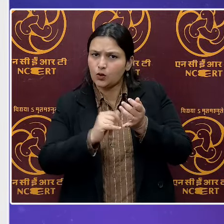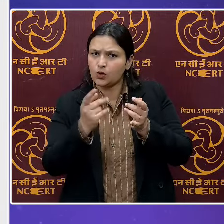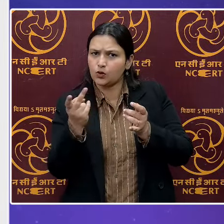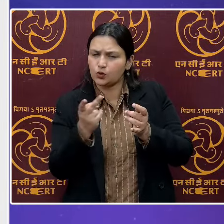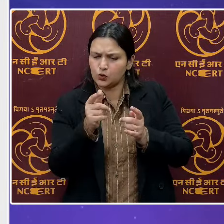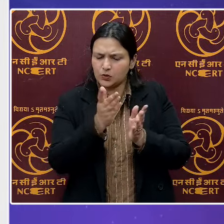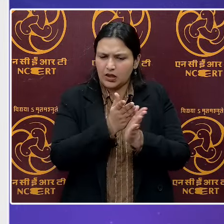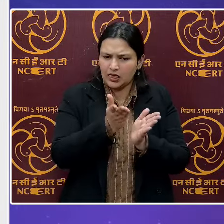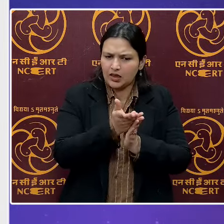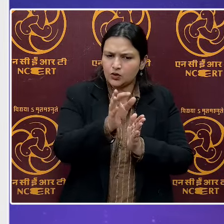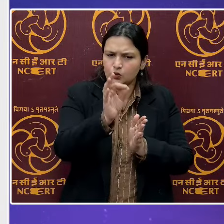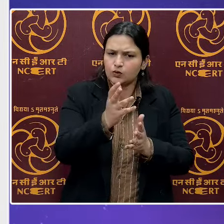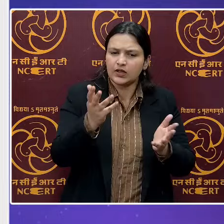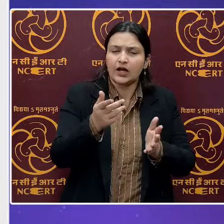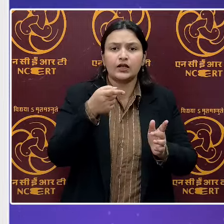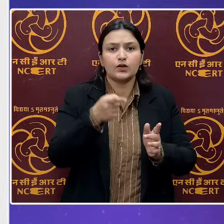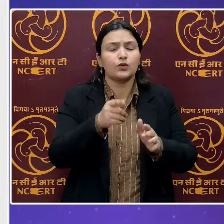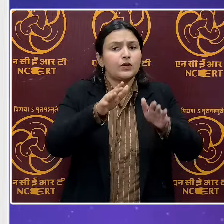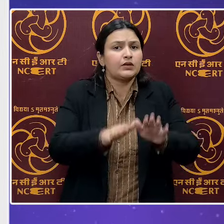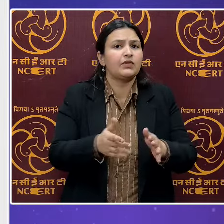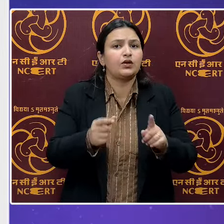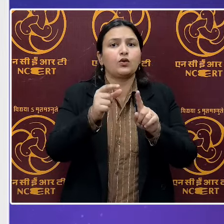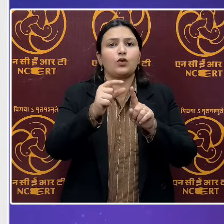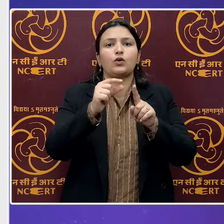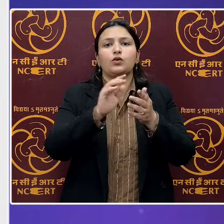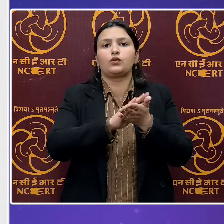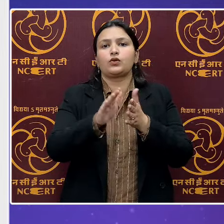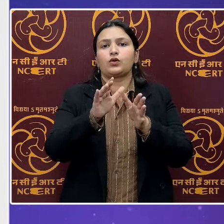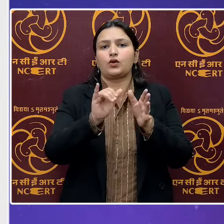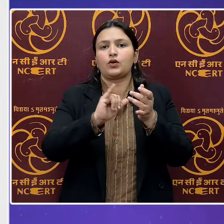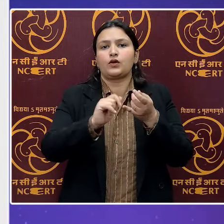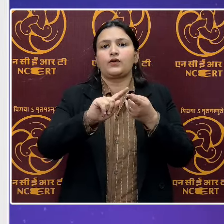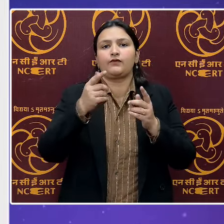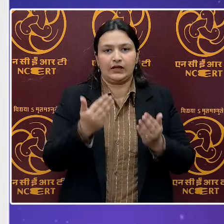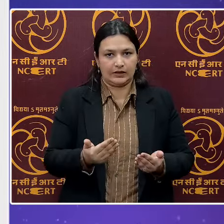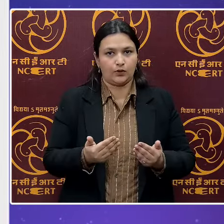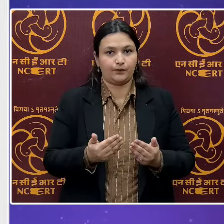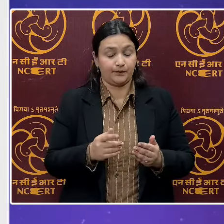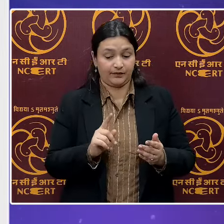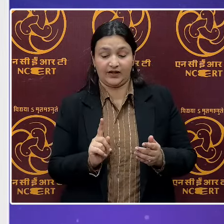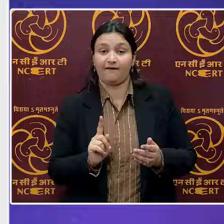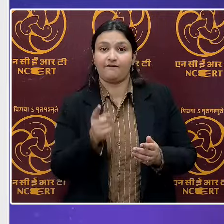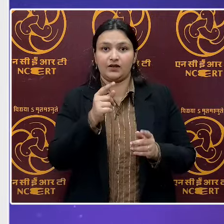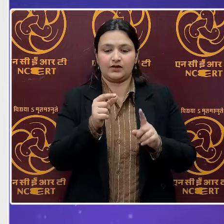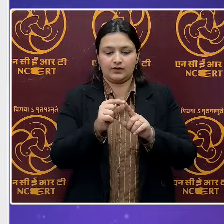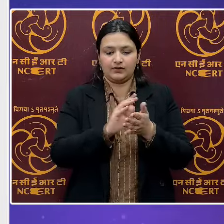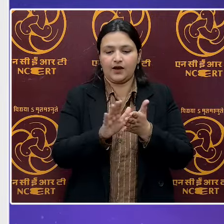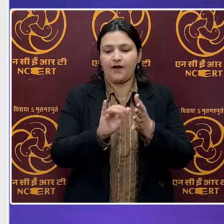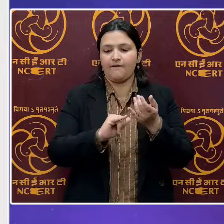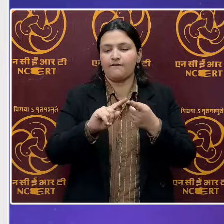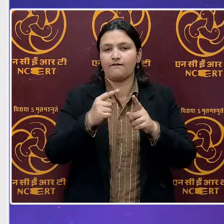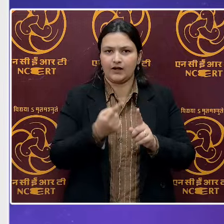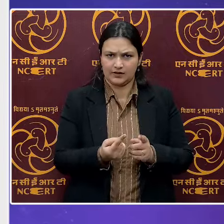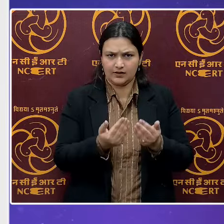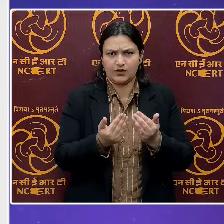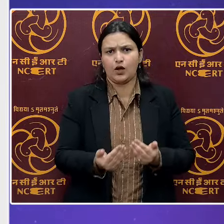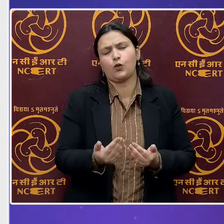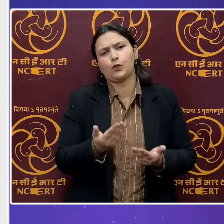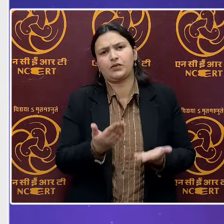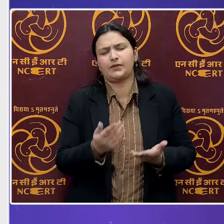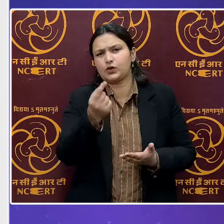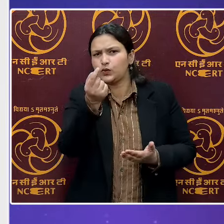in which direction it is moving. Okay. Now what is initial phase? see that actually the particle may not always start